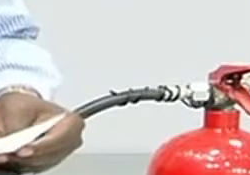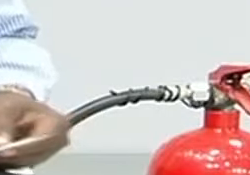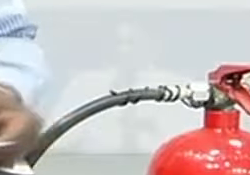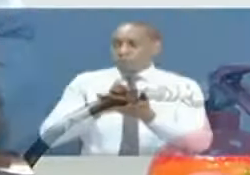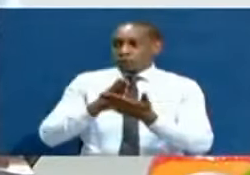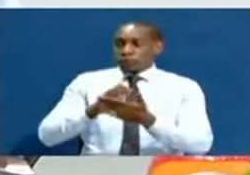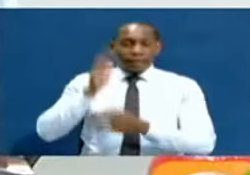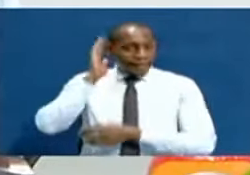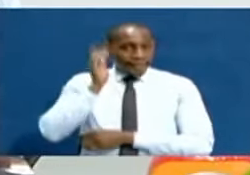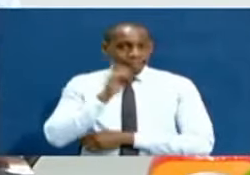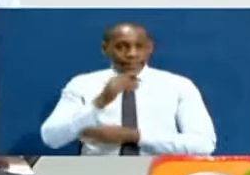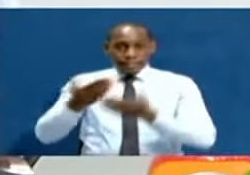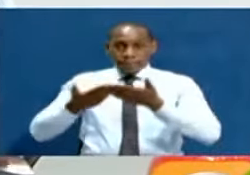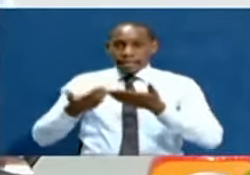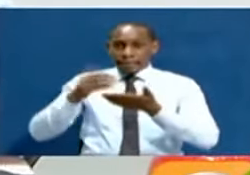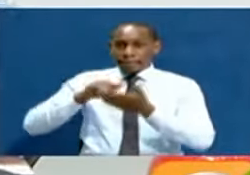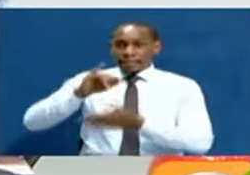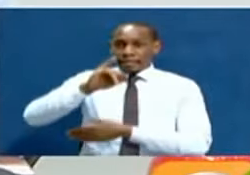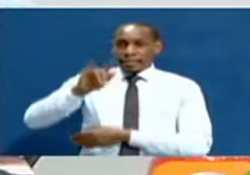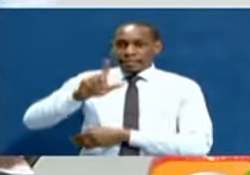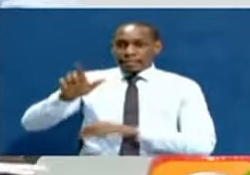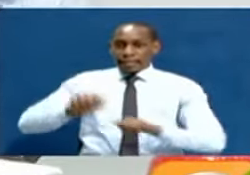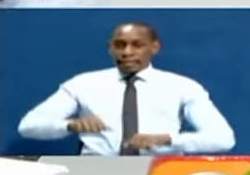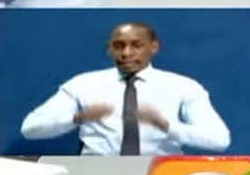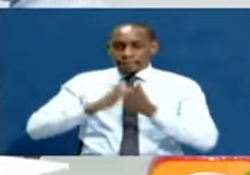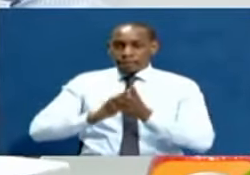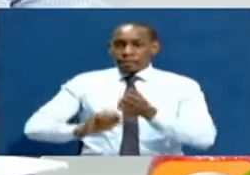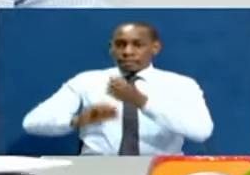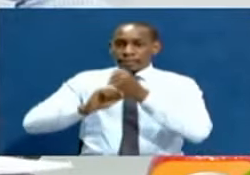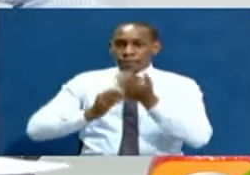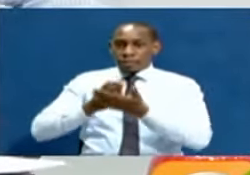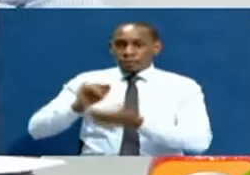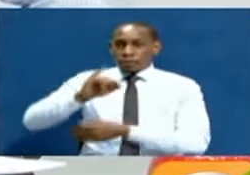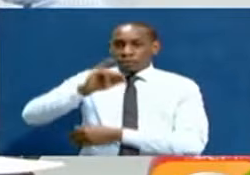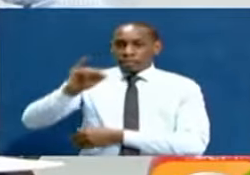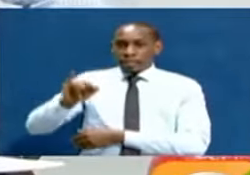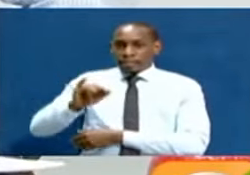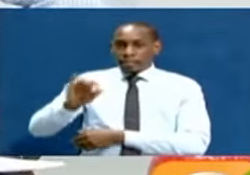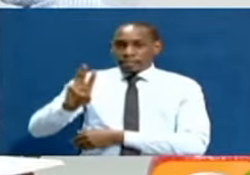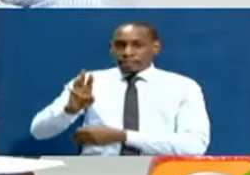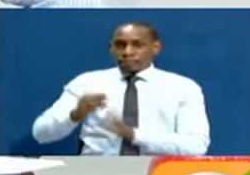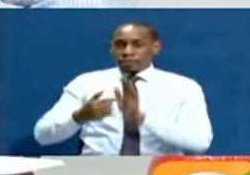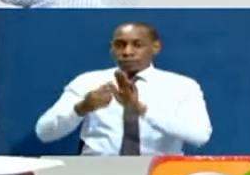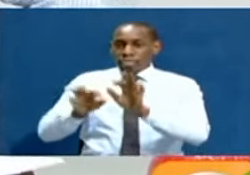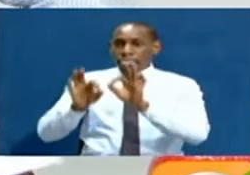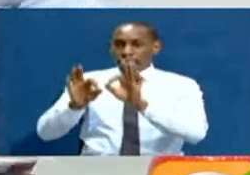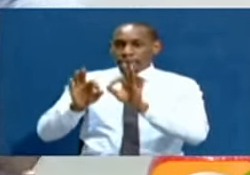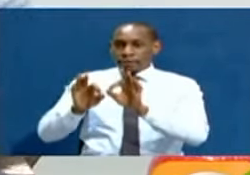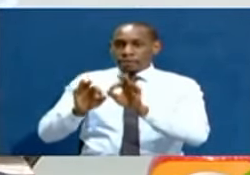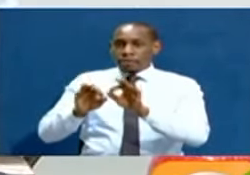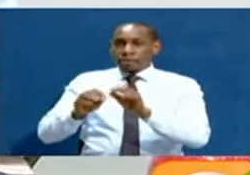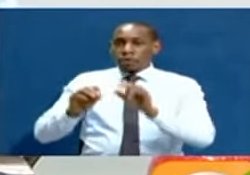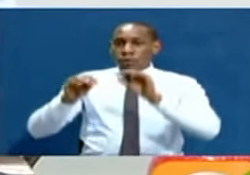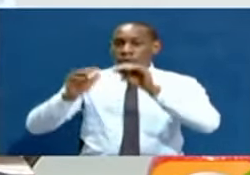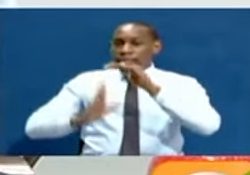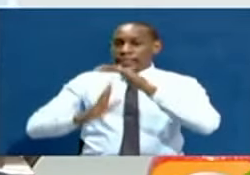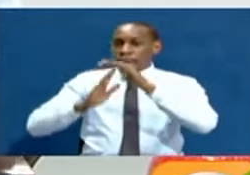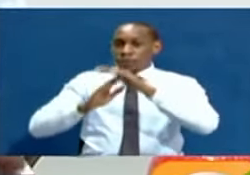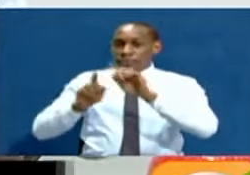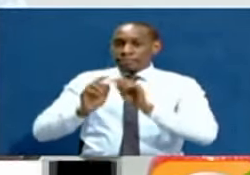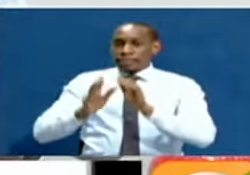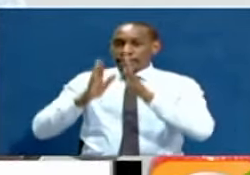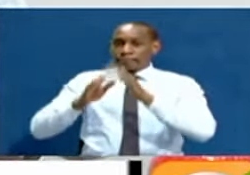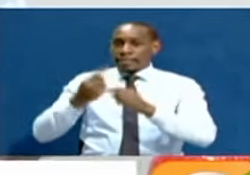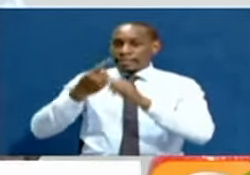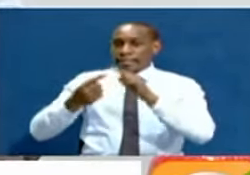That's right, you heard right there. Welcome back to Jeff Kenenga Live. Jeff Kenenga Live is powered by Johnny Walker, exhibiting its eminence in electrifying quality and is